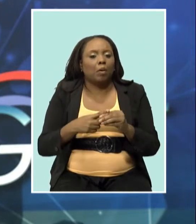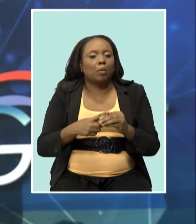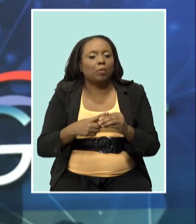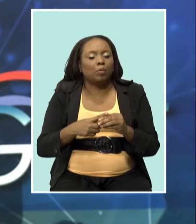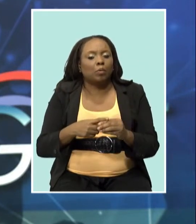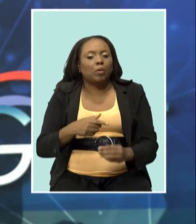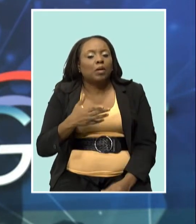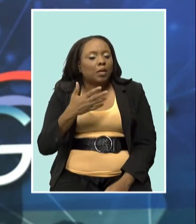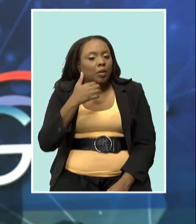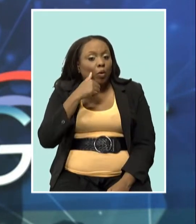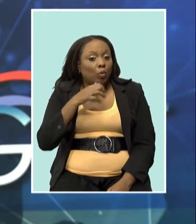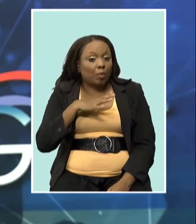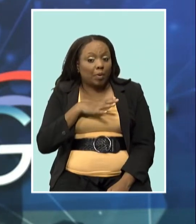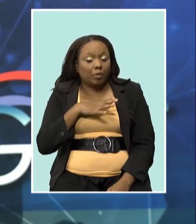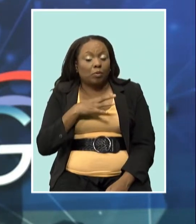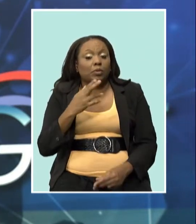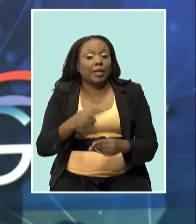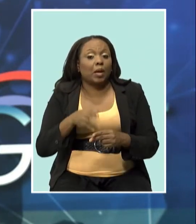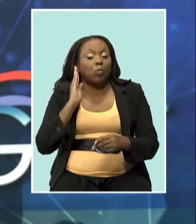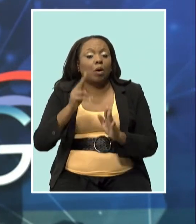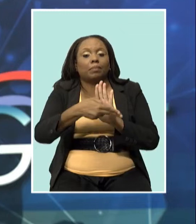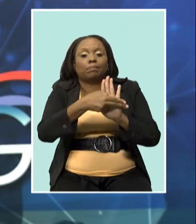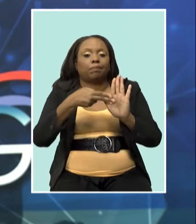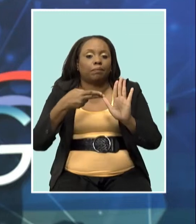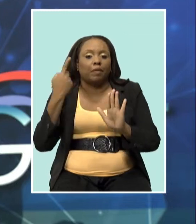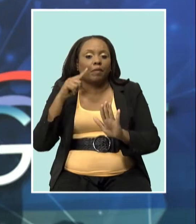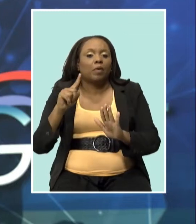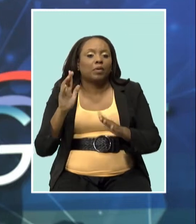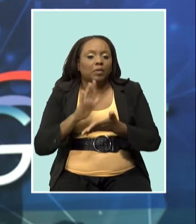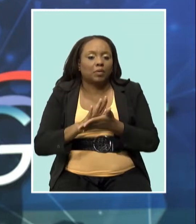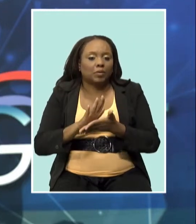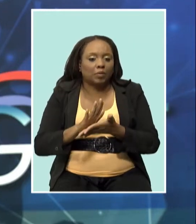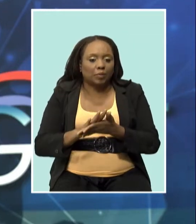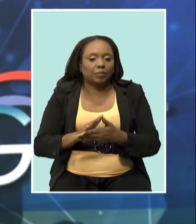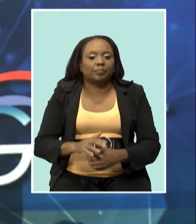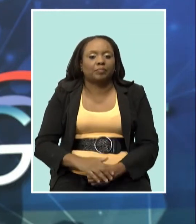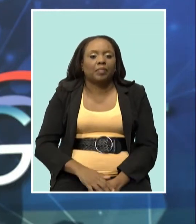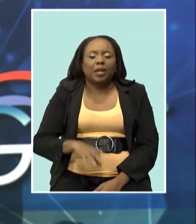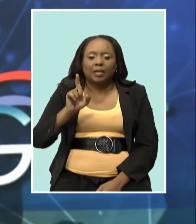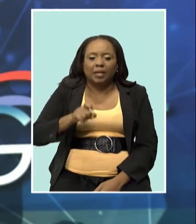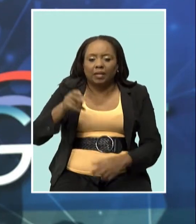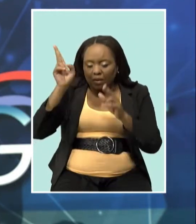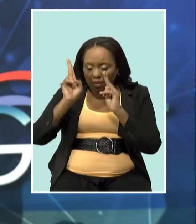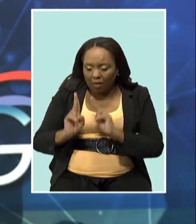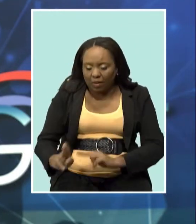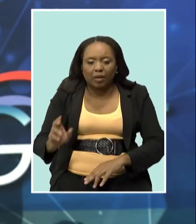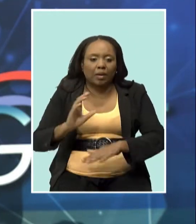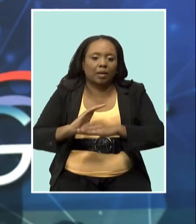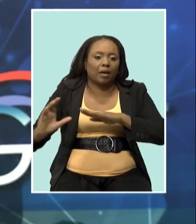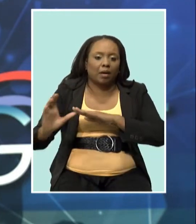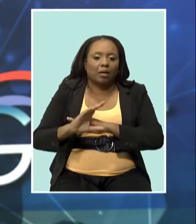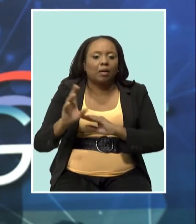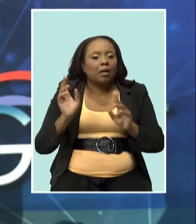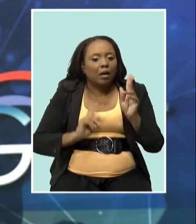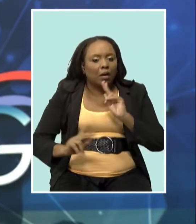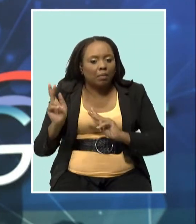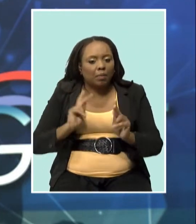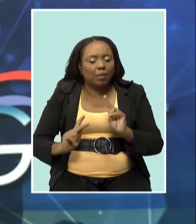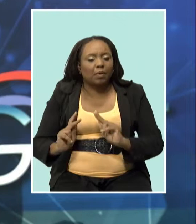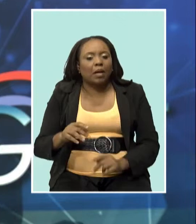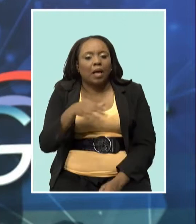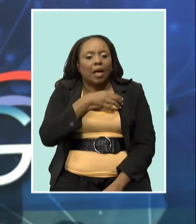Now, there have been 3 COVID-19 reported deaths recorded between the periods March 18th to the 31st. This is according to the latest